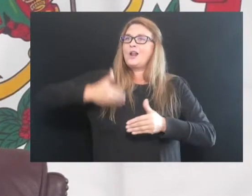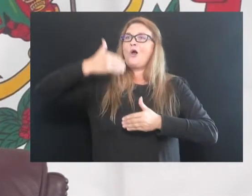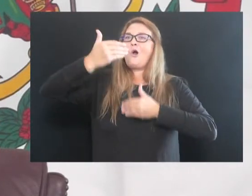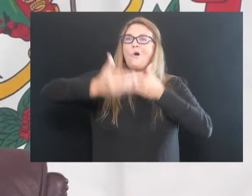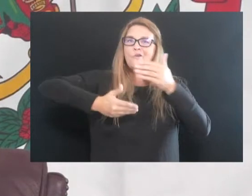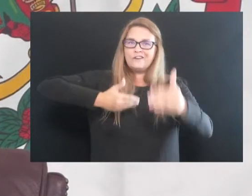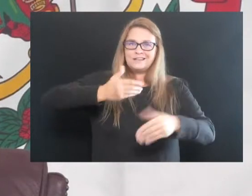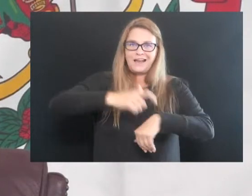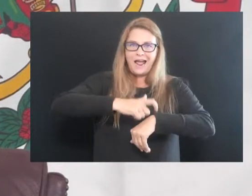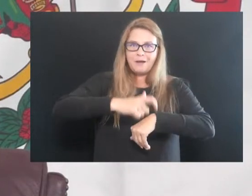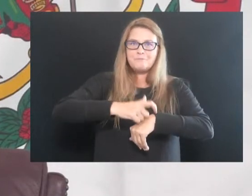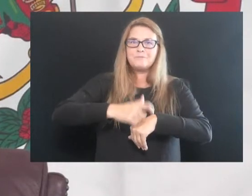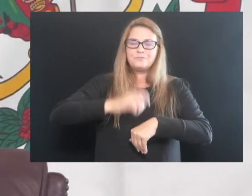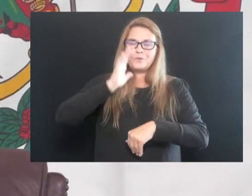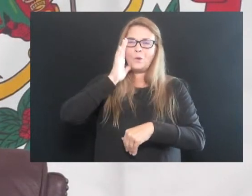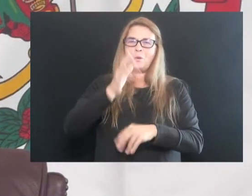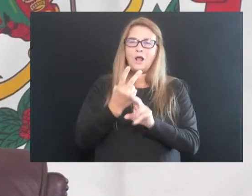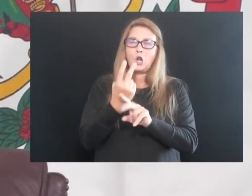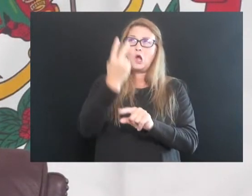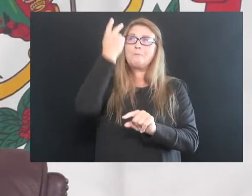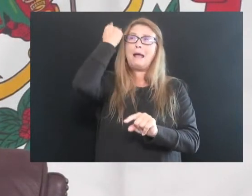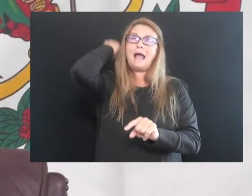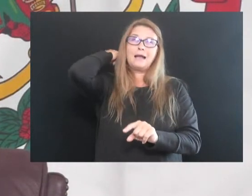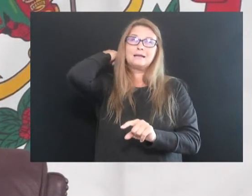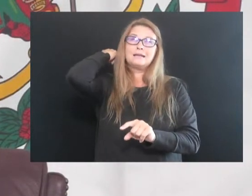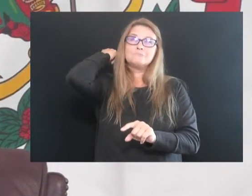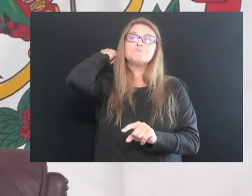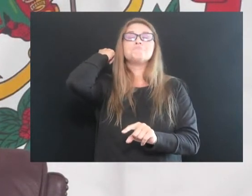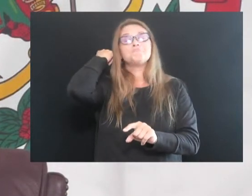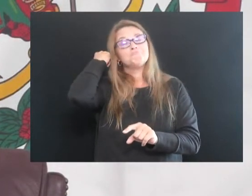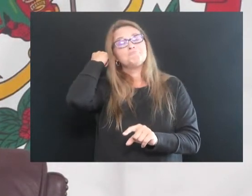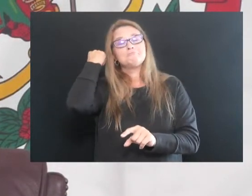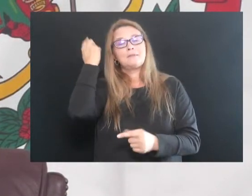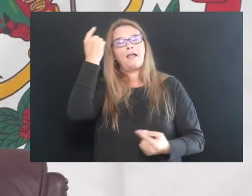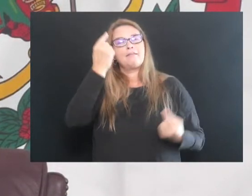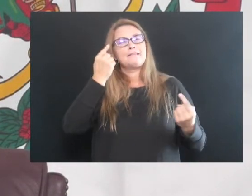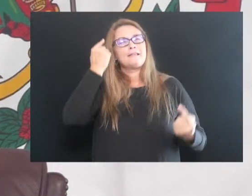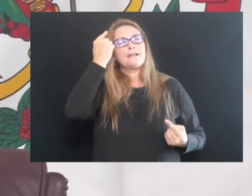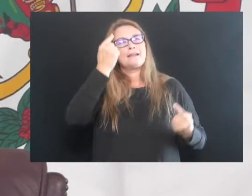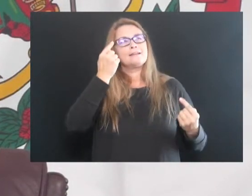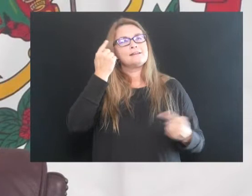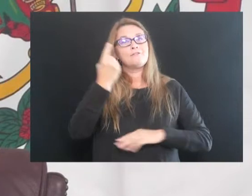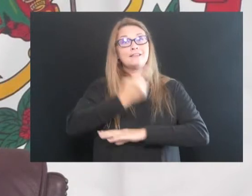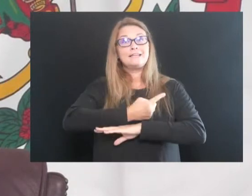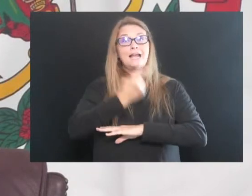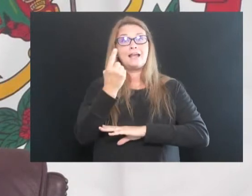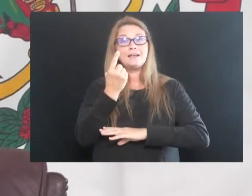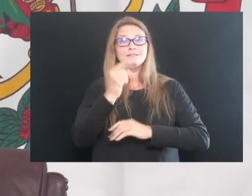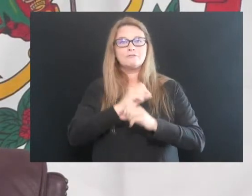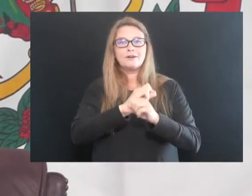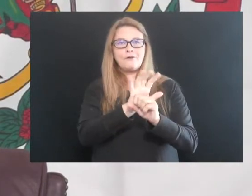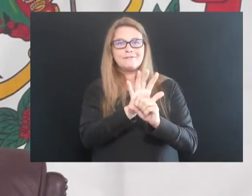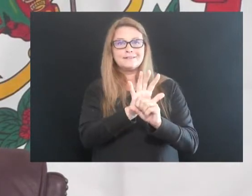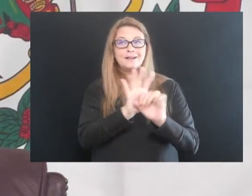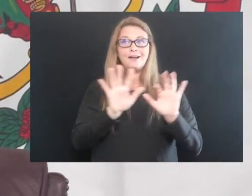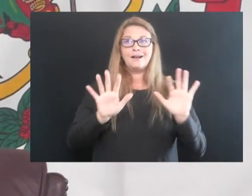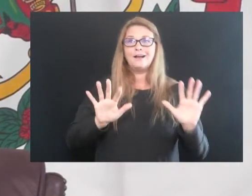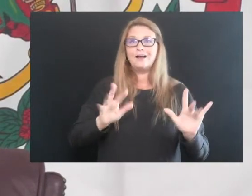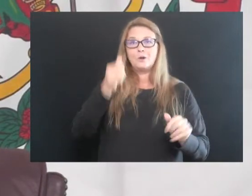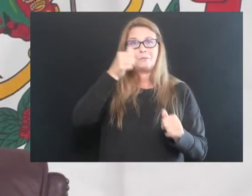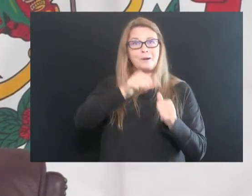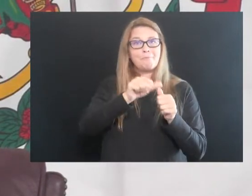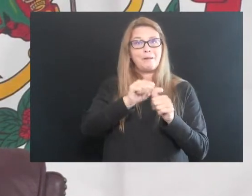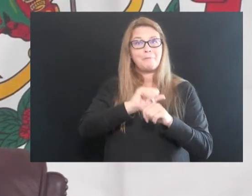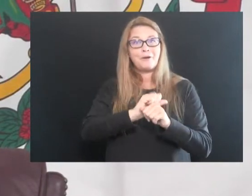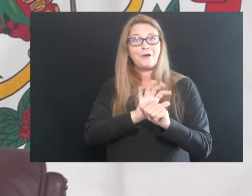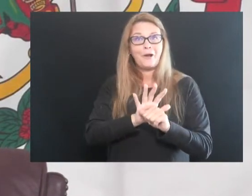to come, we'll look back on the days of COVID, and I'm sure that we'll have some adjustments in what